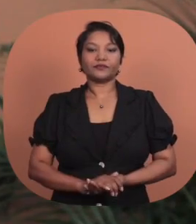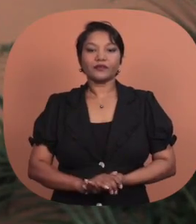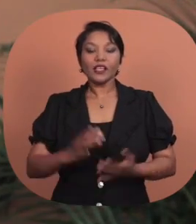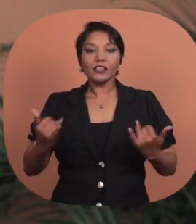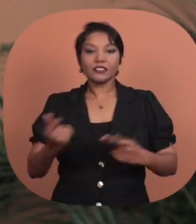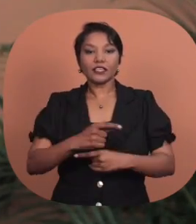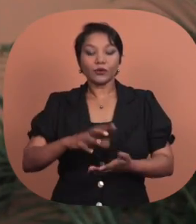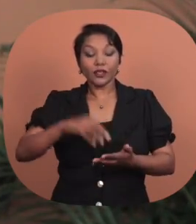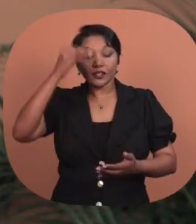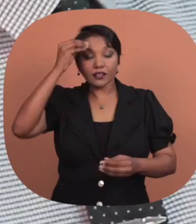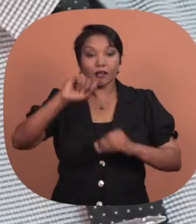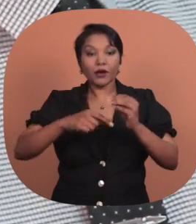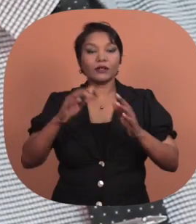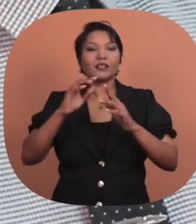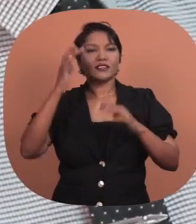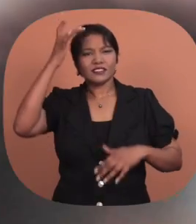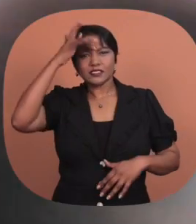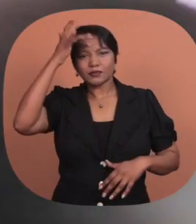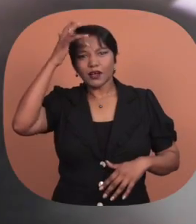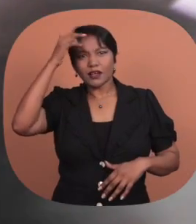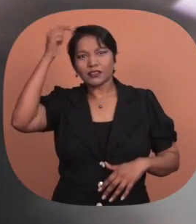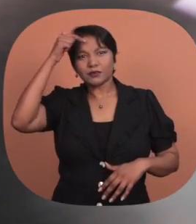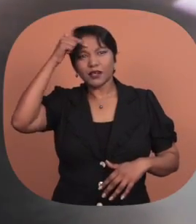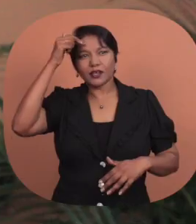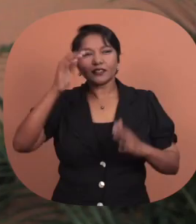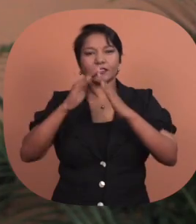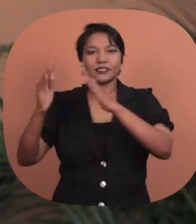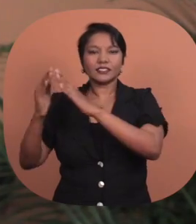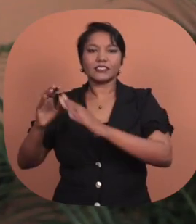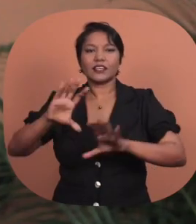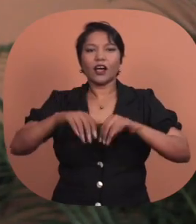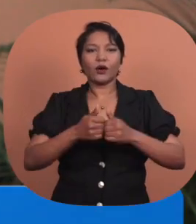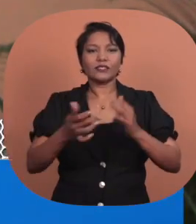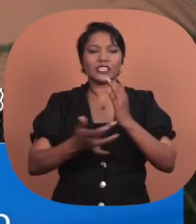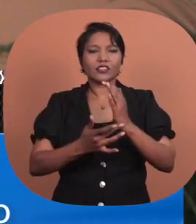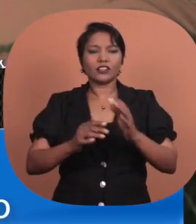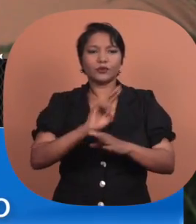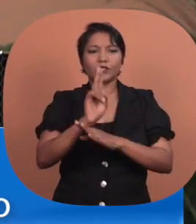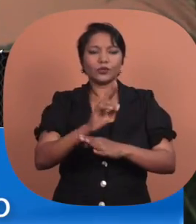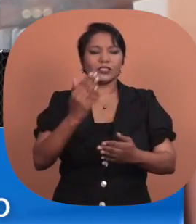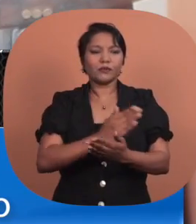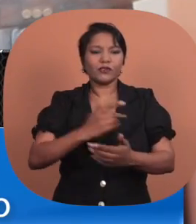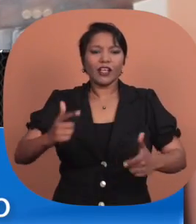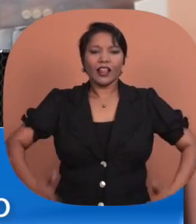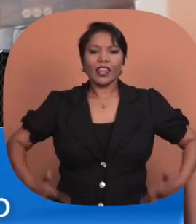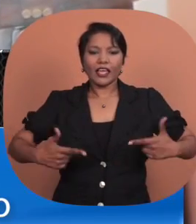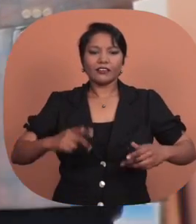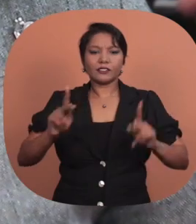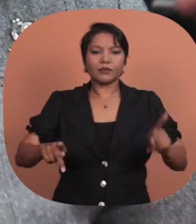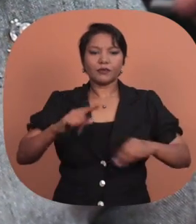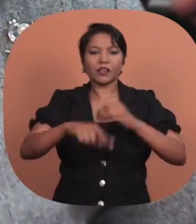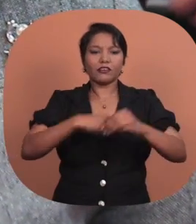hear about smart cities and what technology is doing to improve the quality of life in our part of the